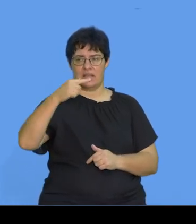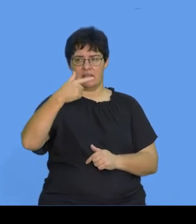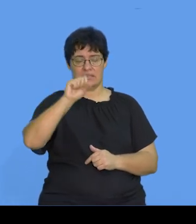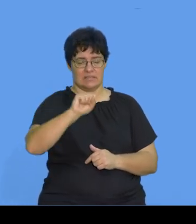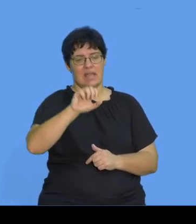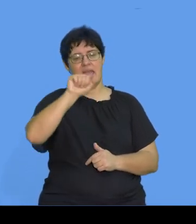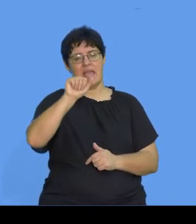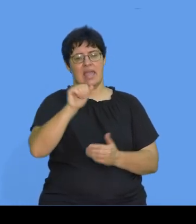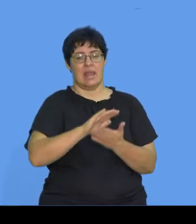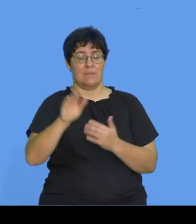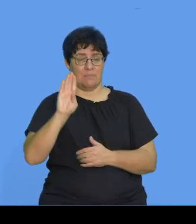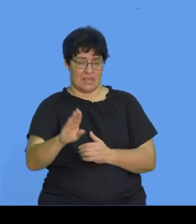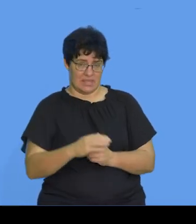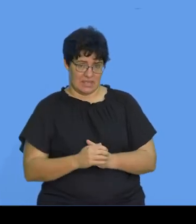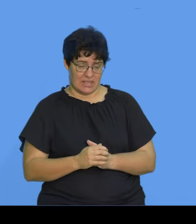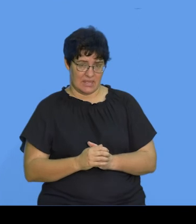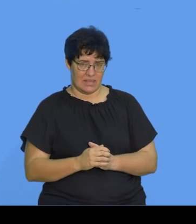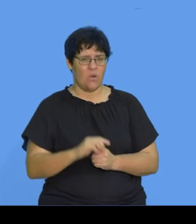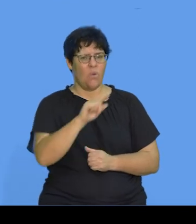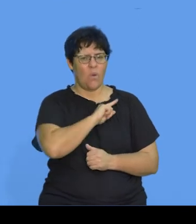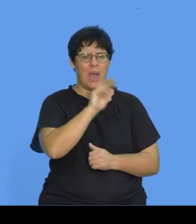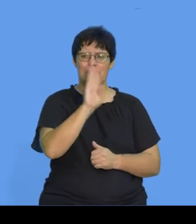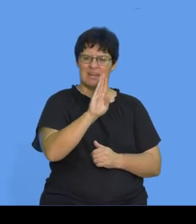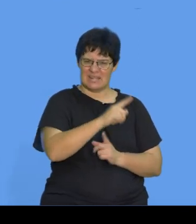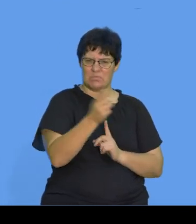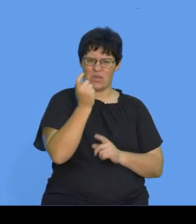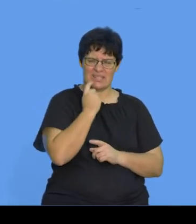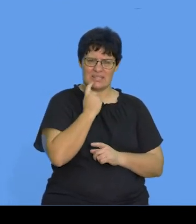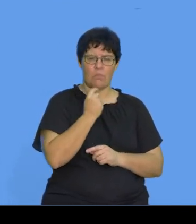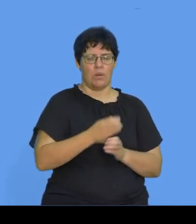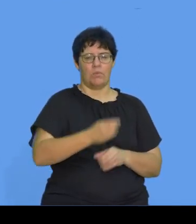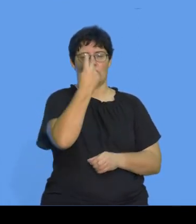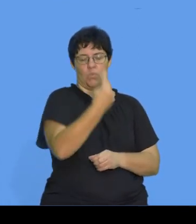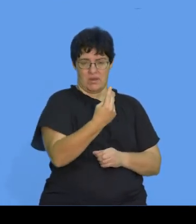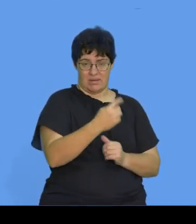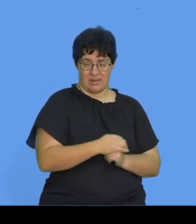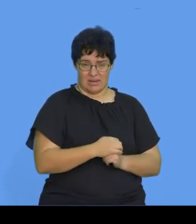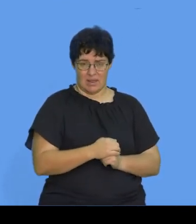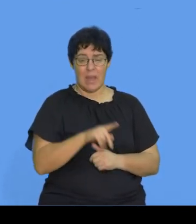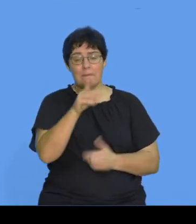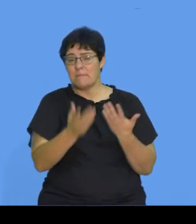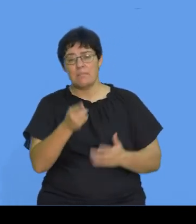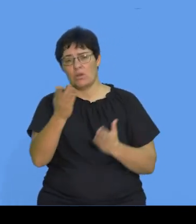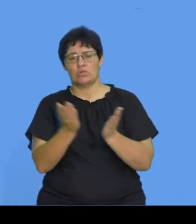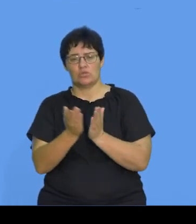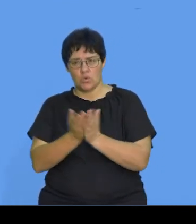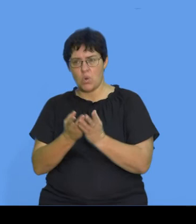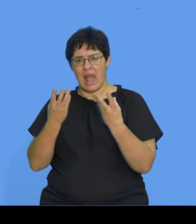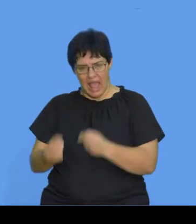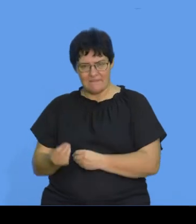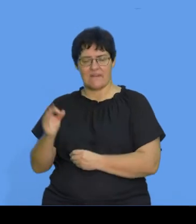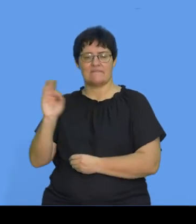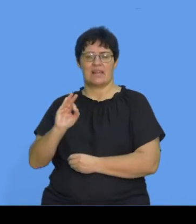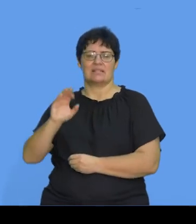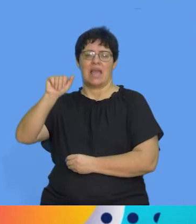and B, right? And why Benedict's is easier is Benedict's is just one bottle. But maybe your school has